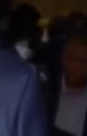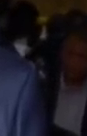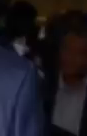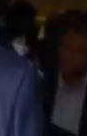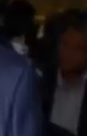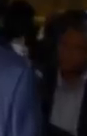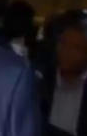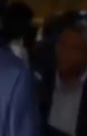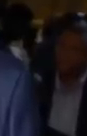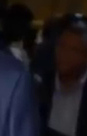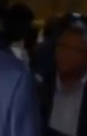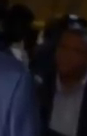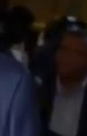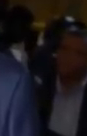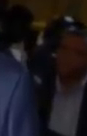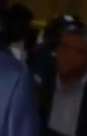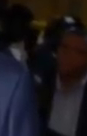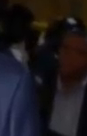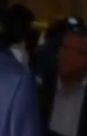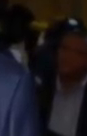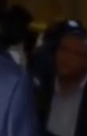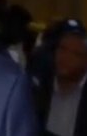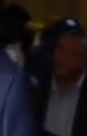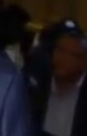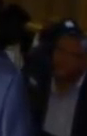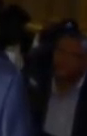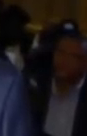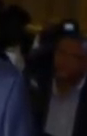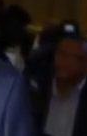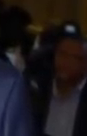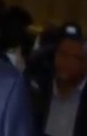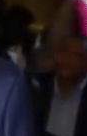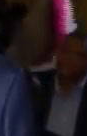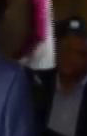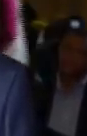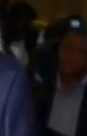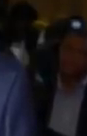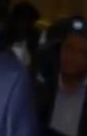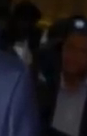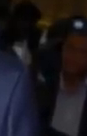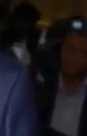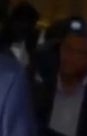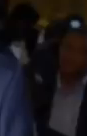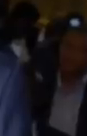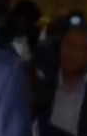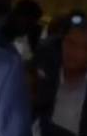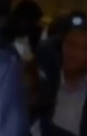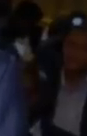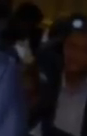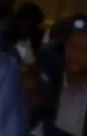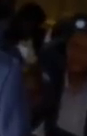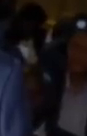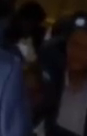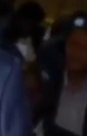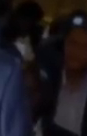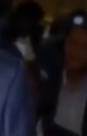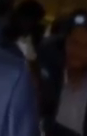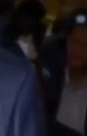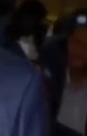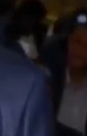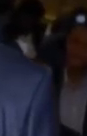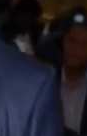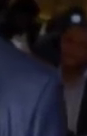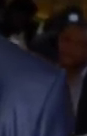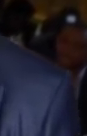observed one voter, a marking of a voting paper. Yes,